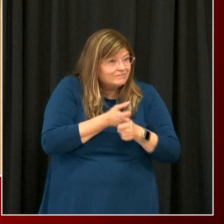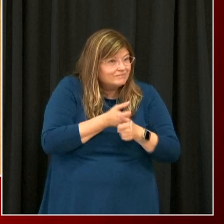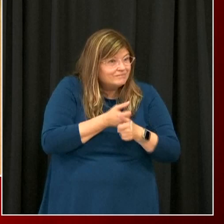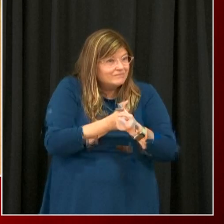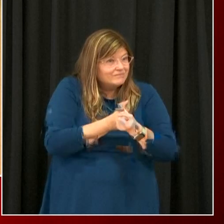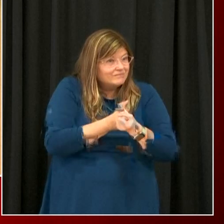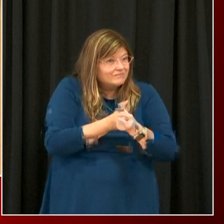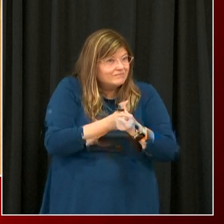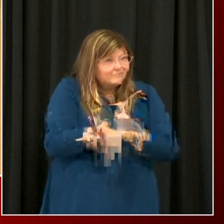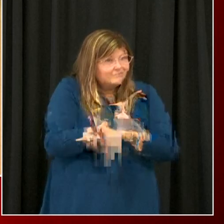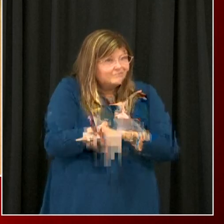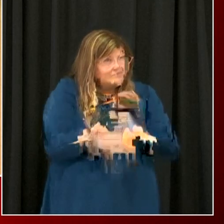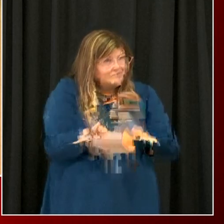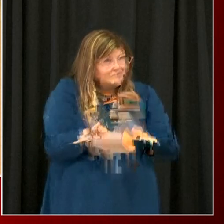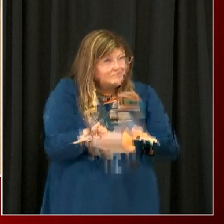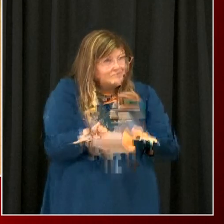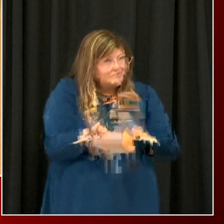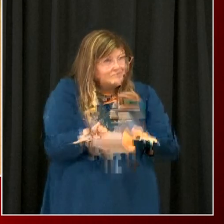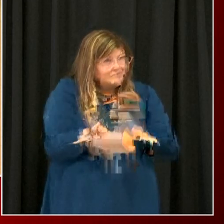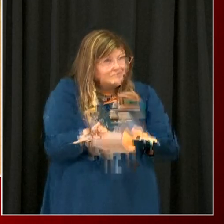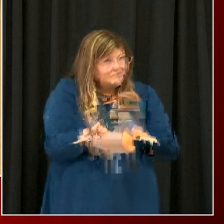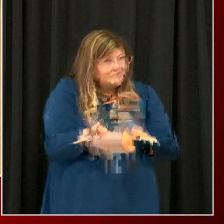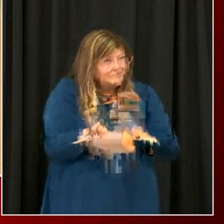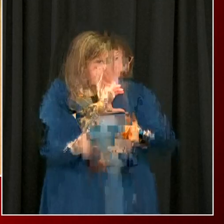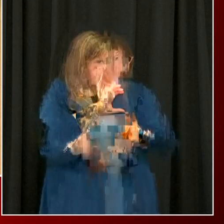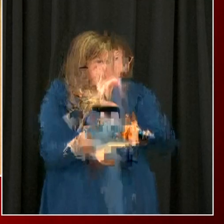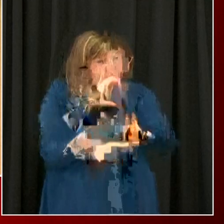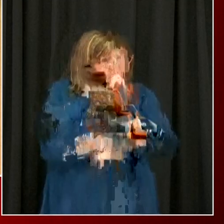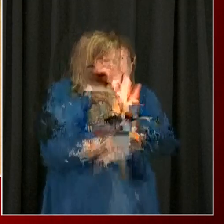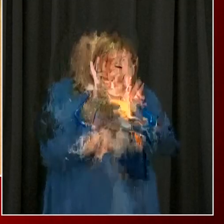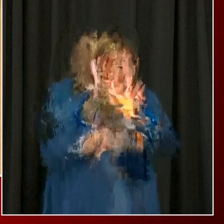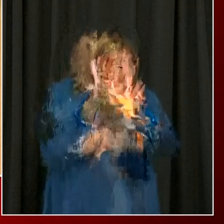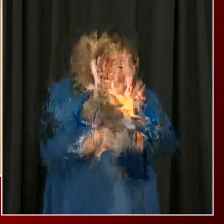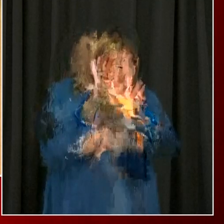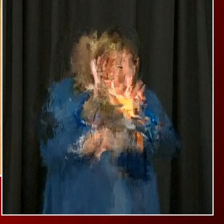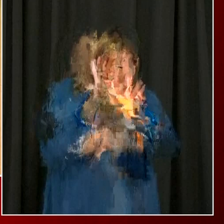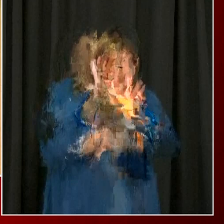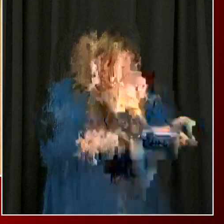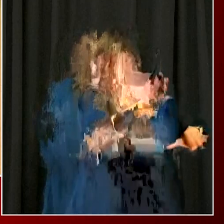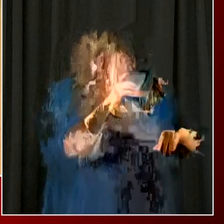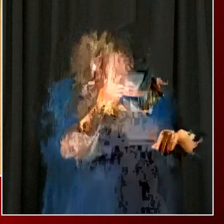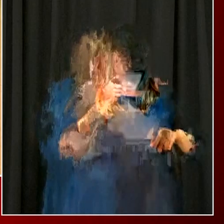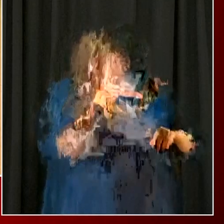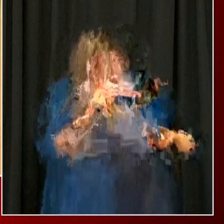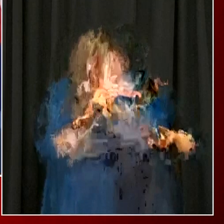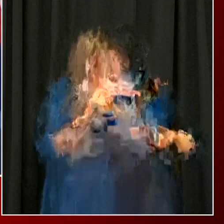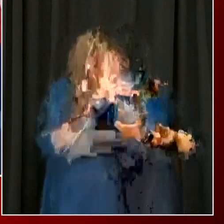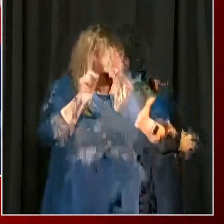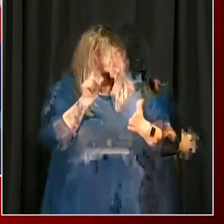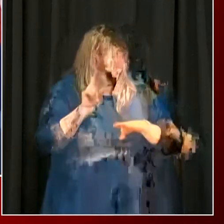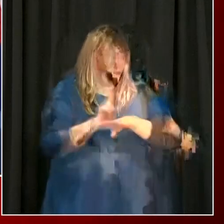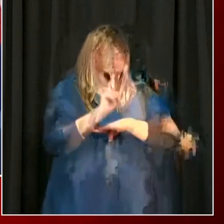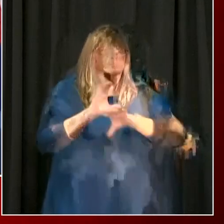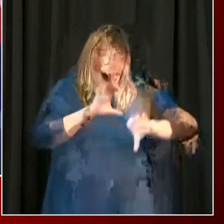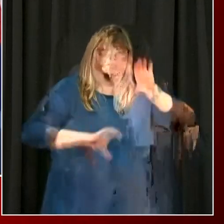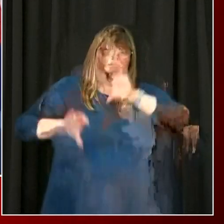within 72 hours, or banning MPD from using chemical deterrents. I will have to read the